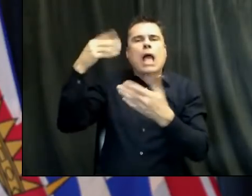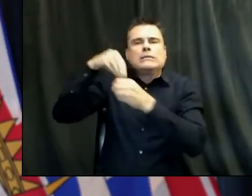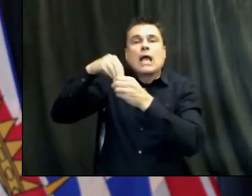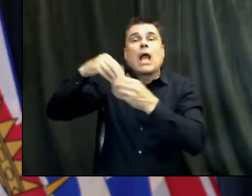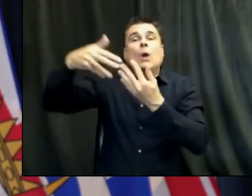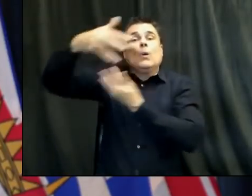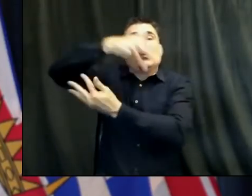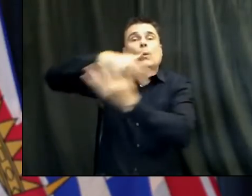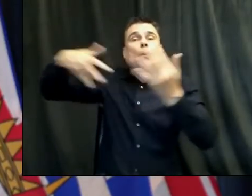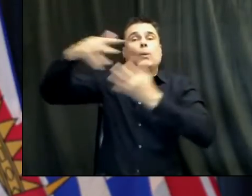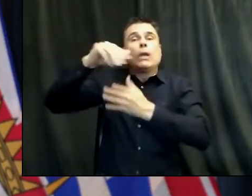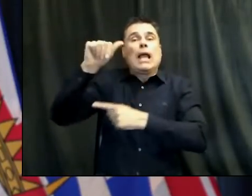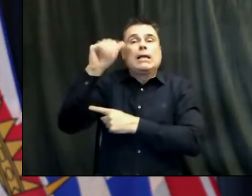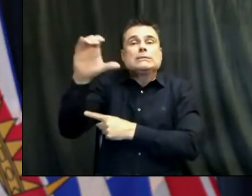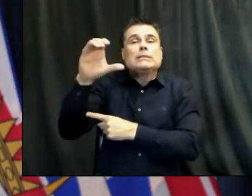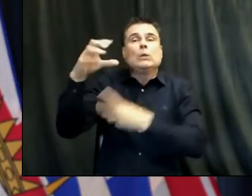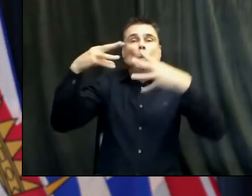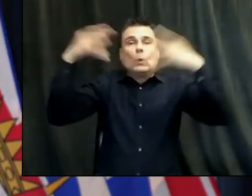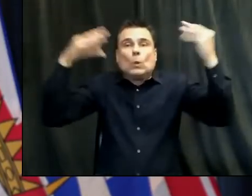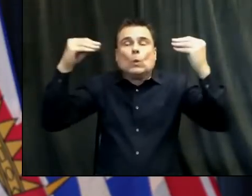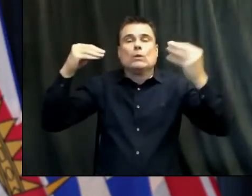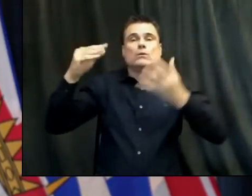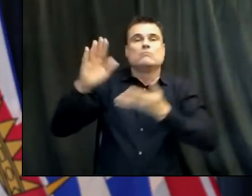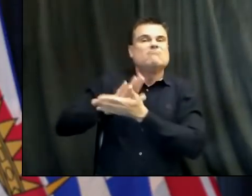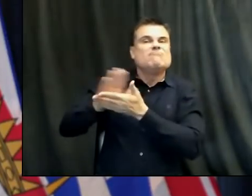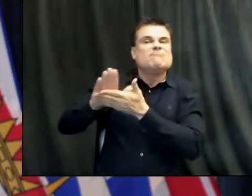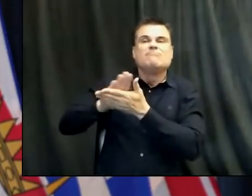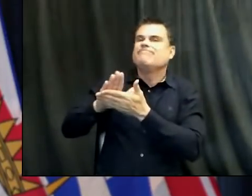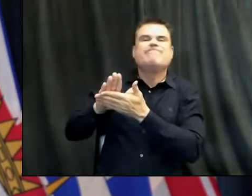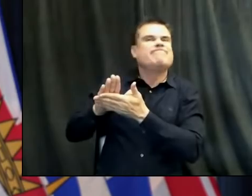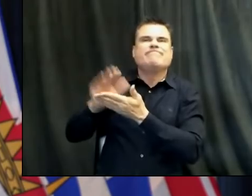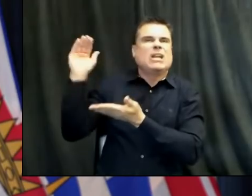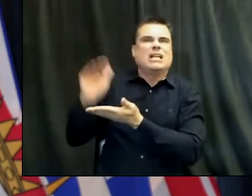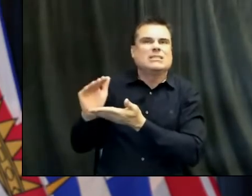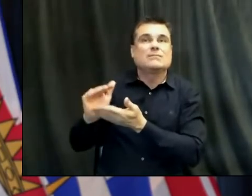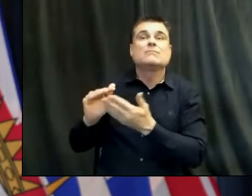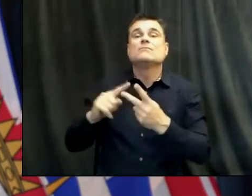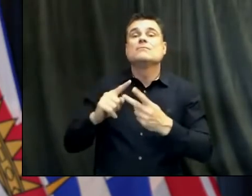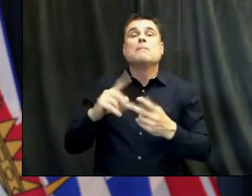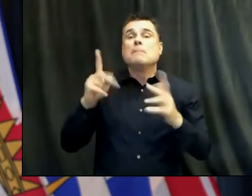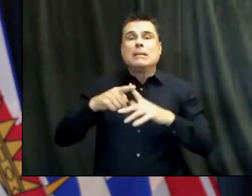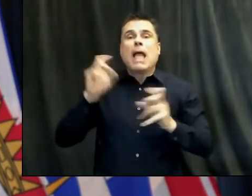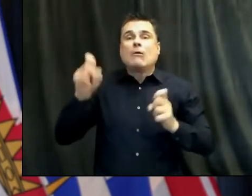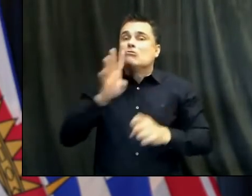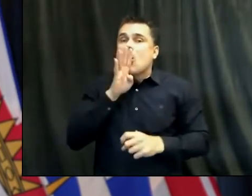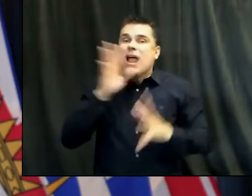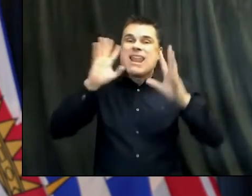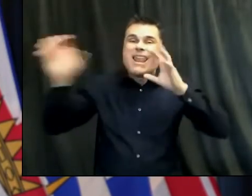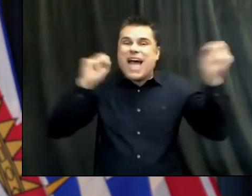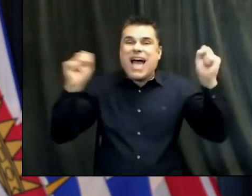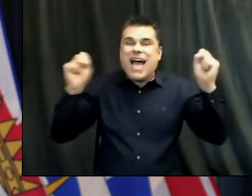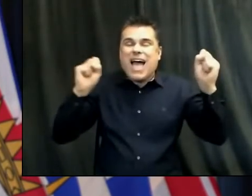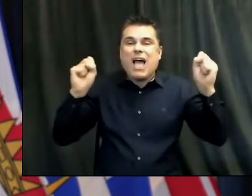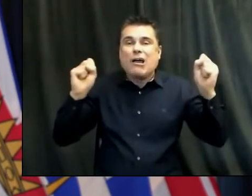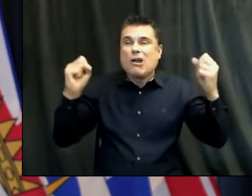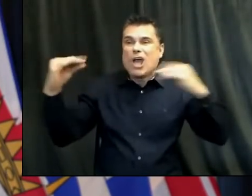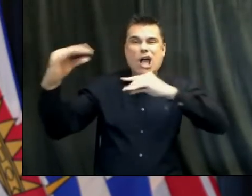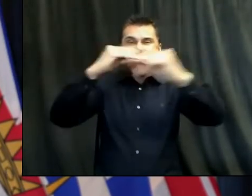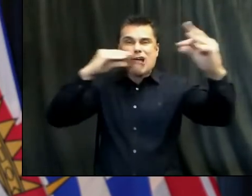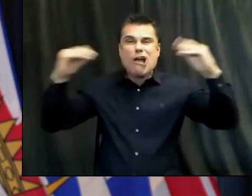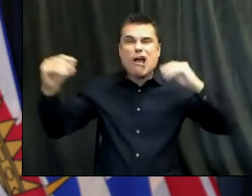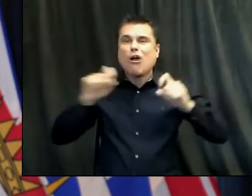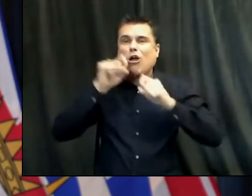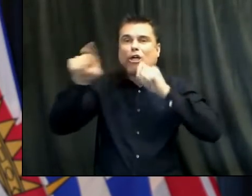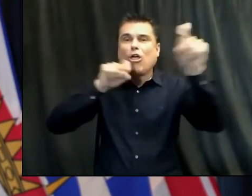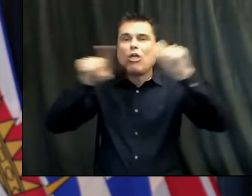So that is a part of it. We're learning about this virus all the time. We learned, again, over the past 10 months